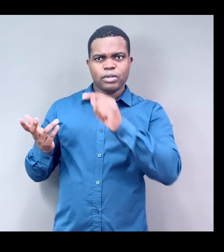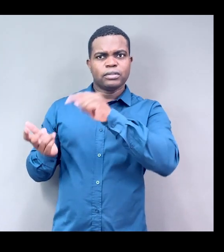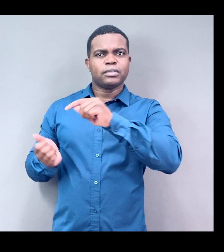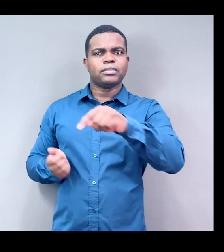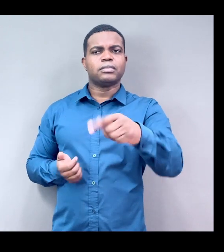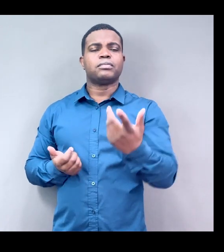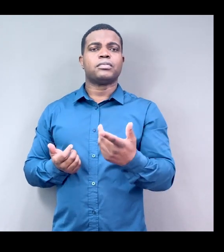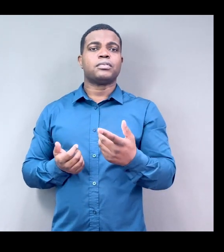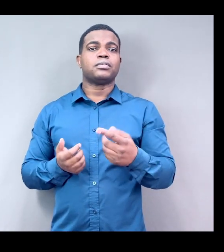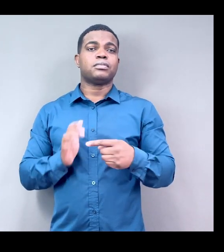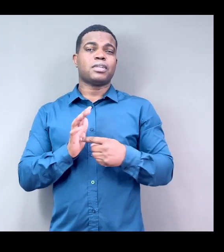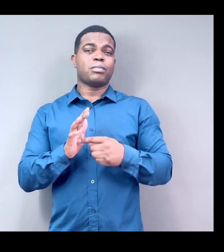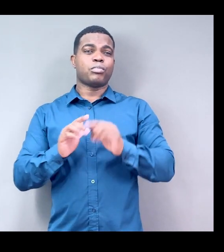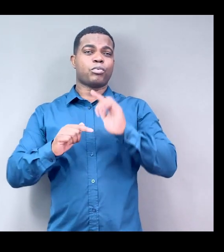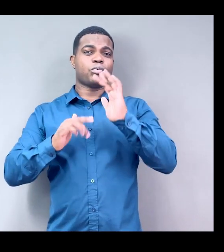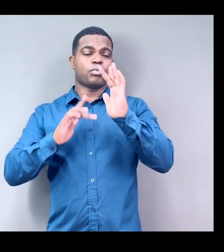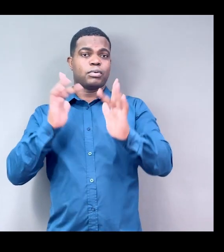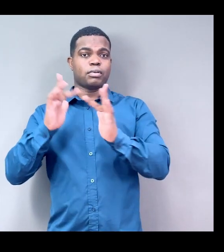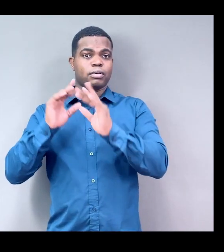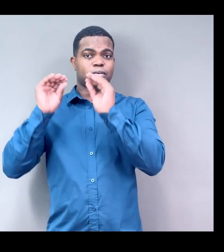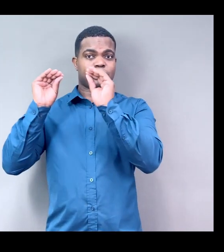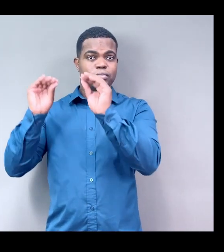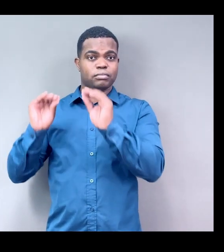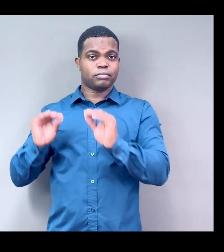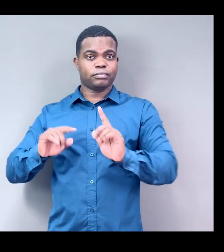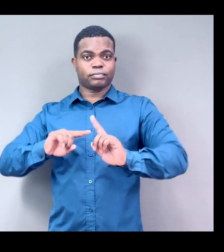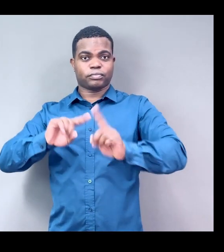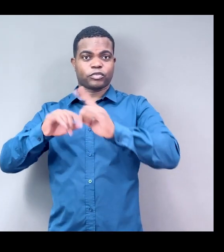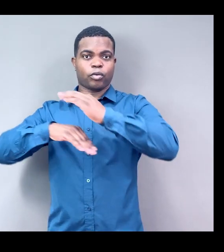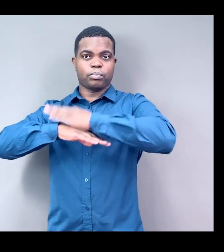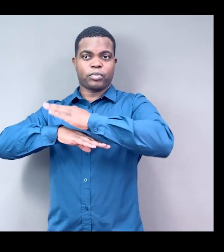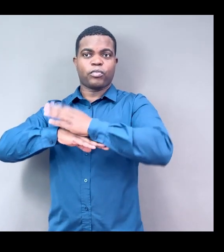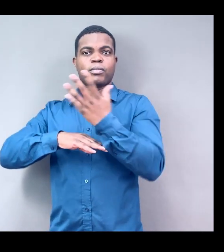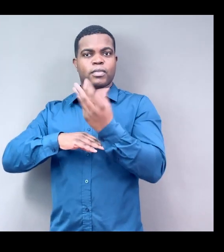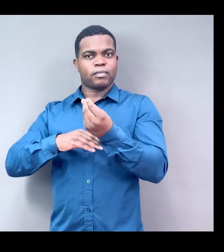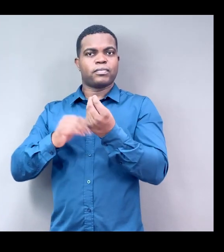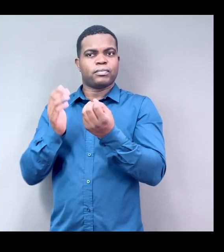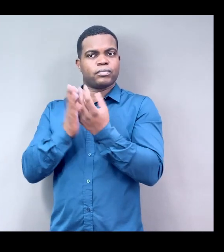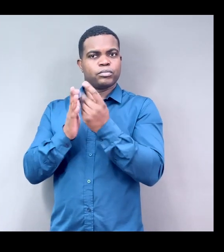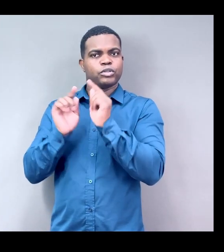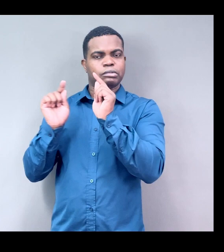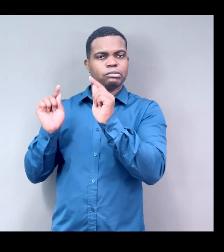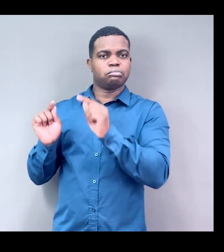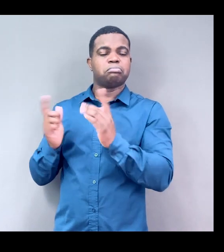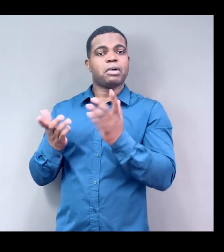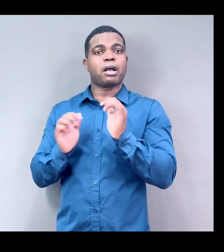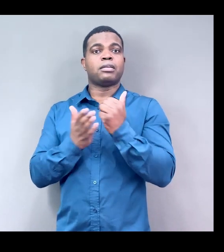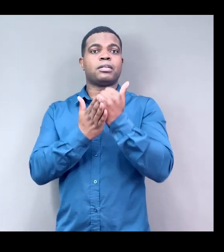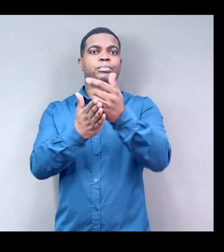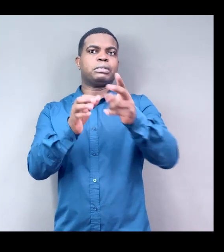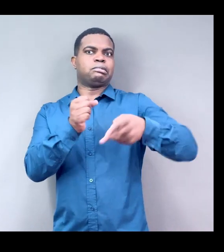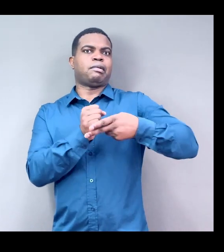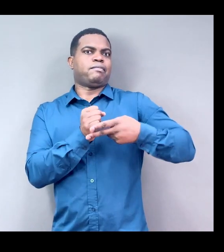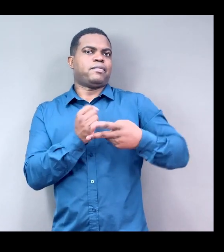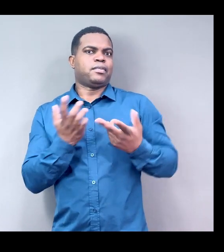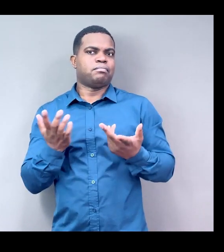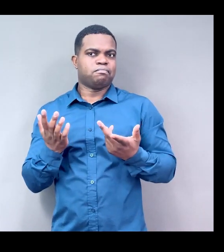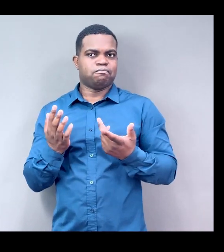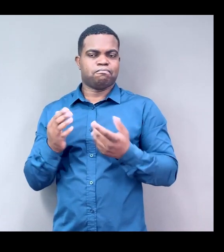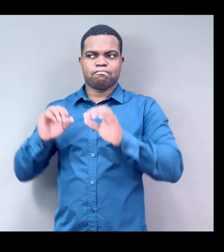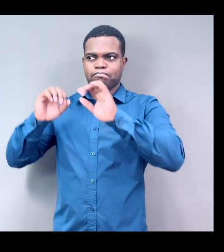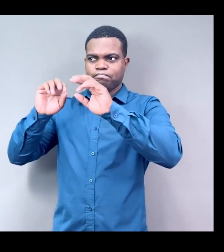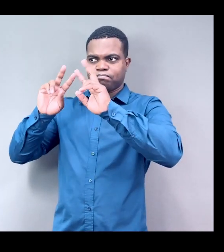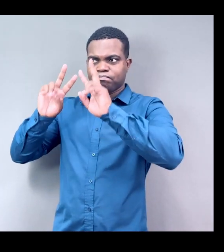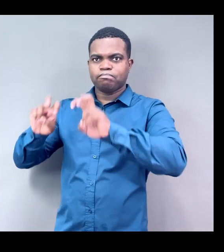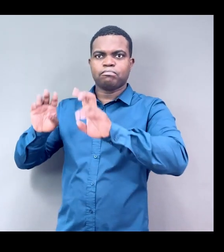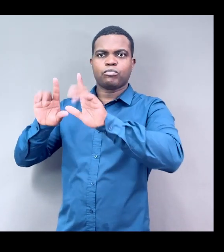resources covers only online forums, because online forums are